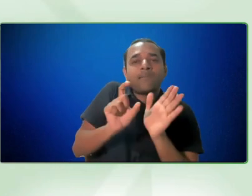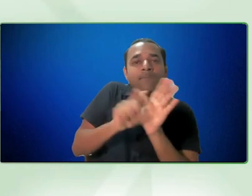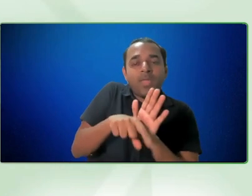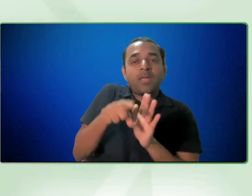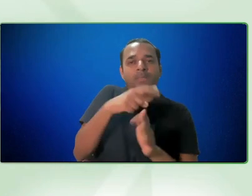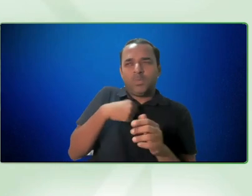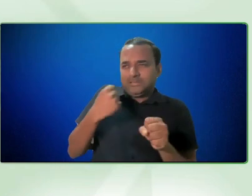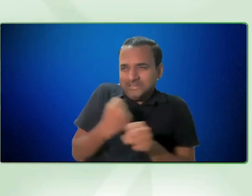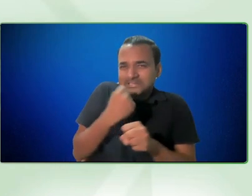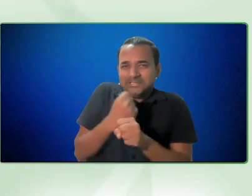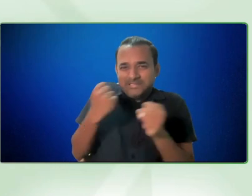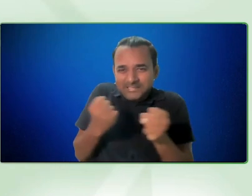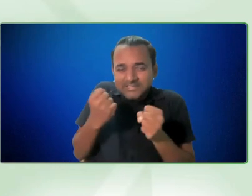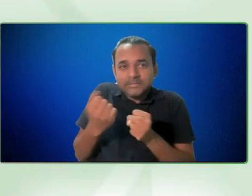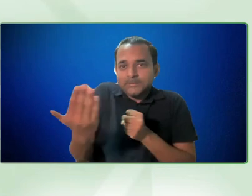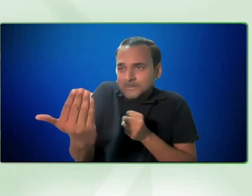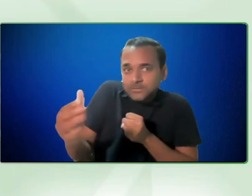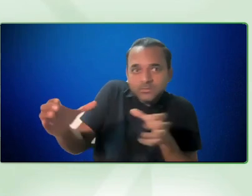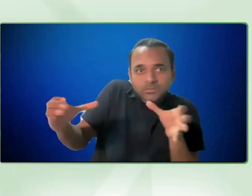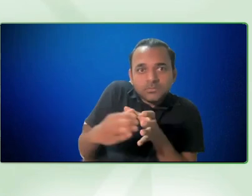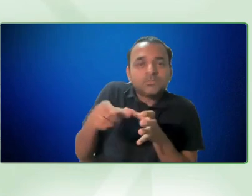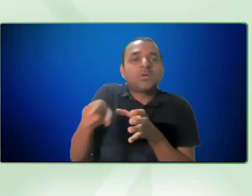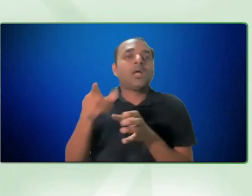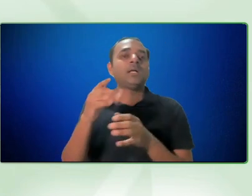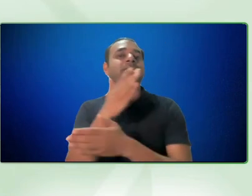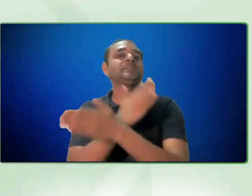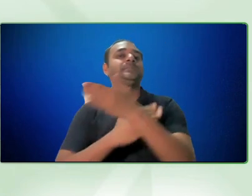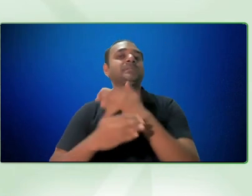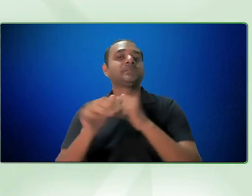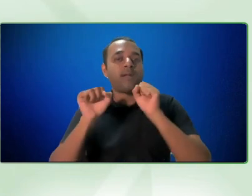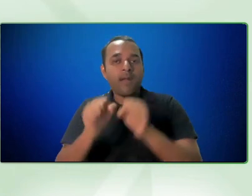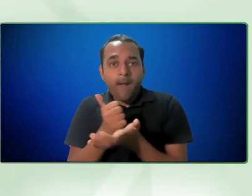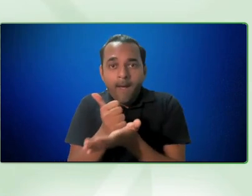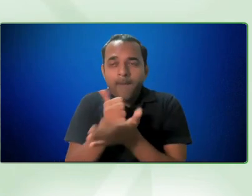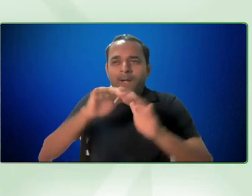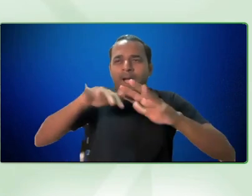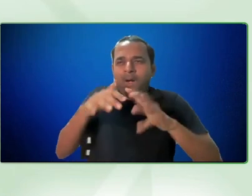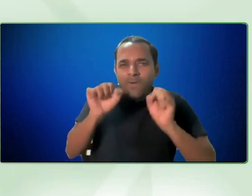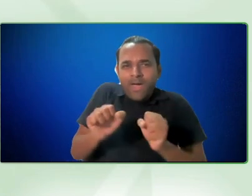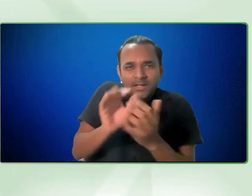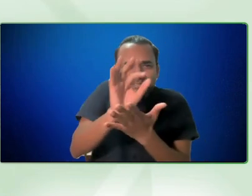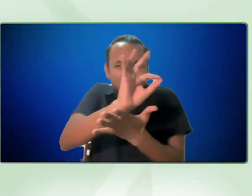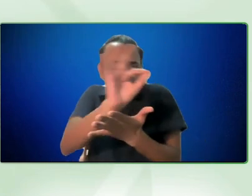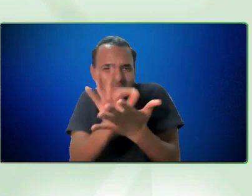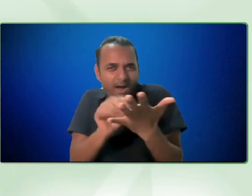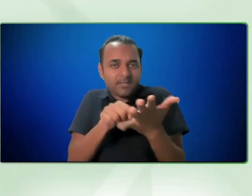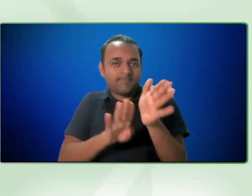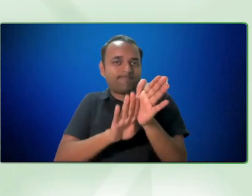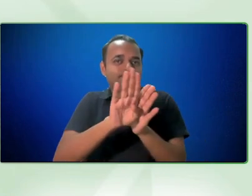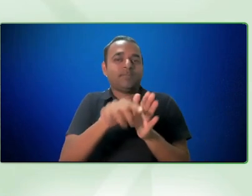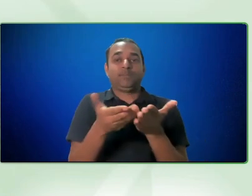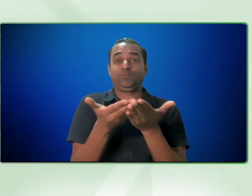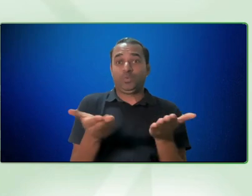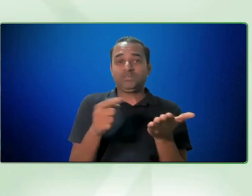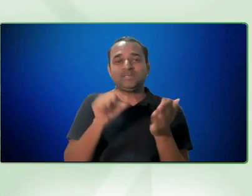life. And so let's talk a little bit more about bankability. We heard the inspiration. We